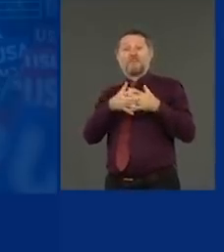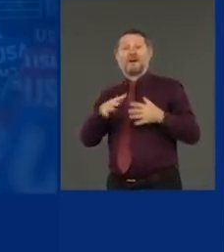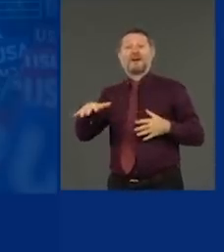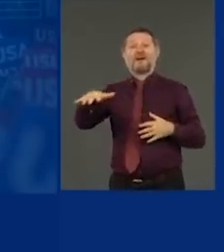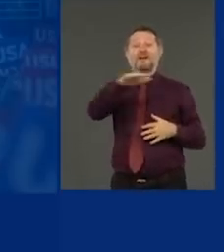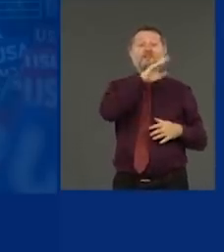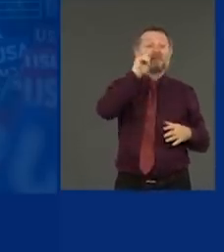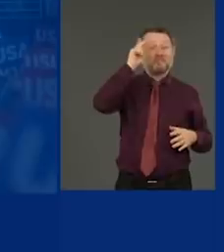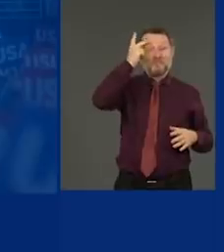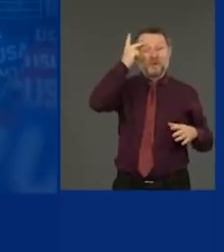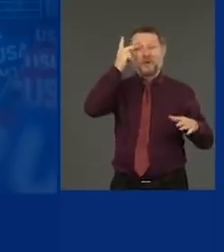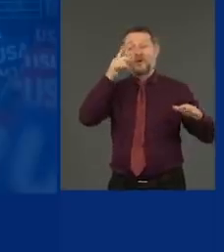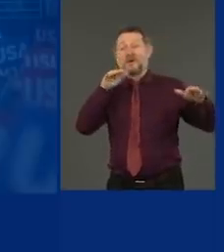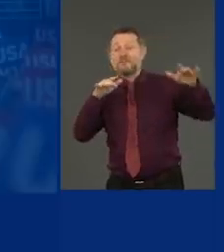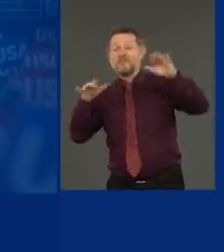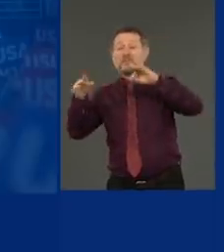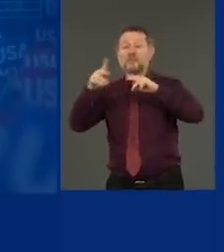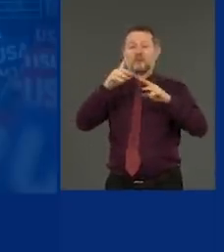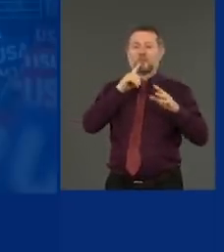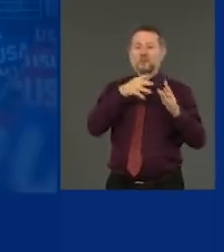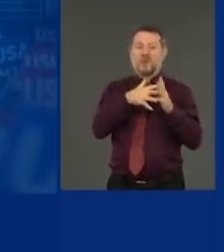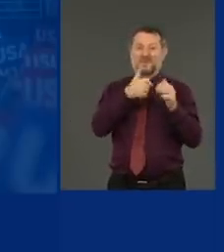is weak. We're divided.